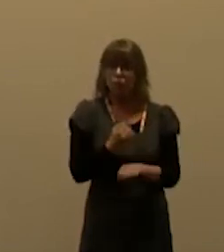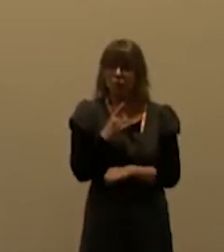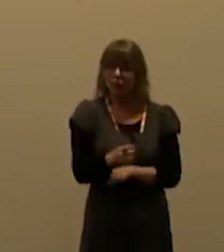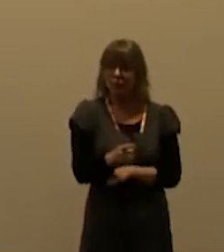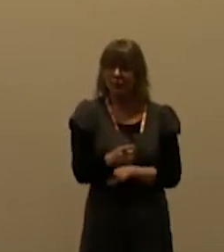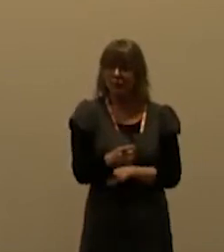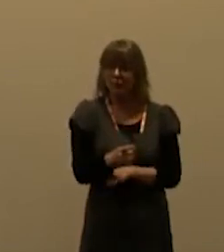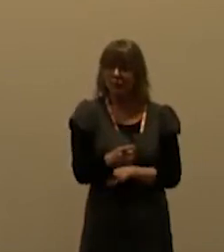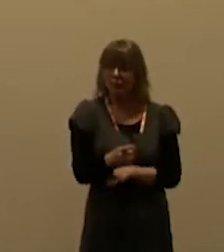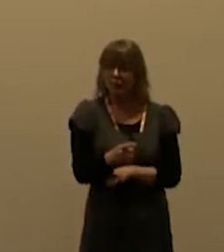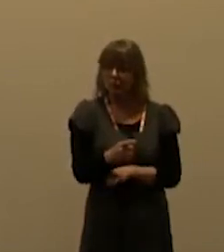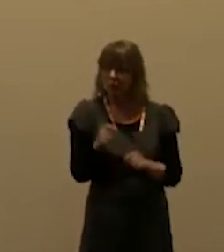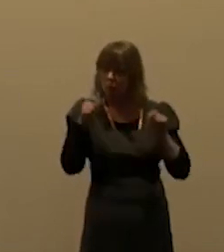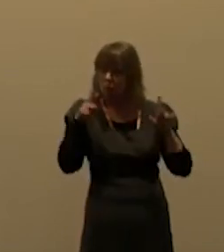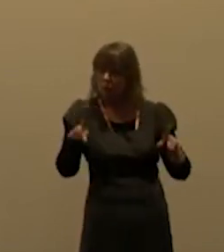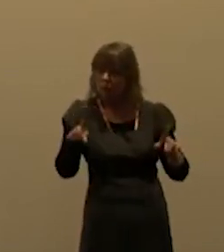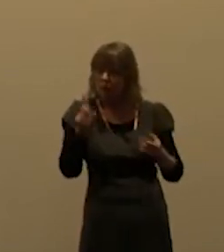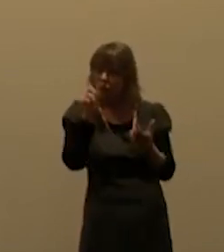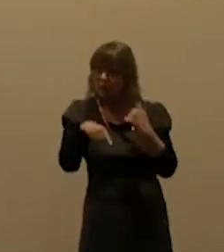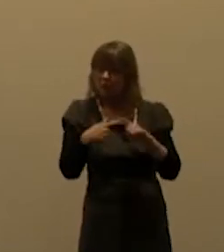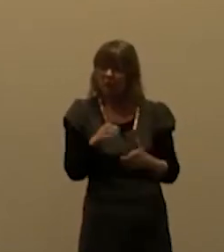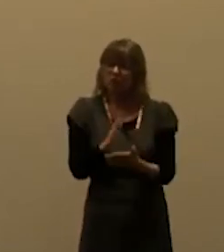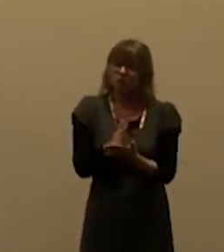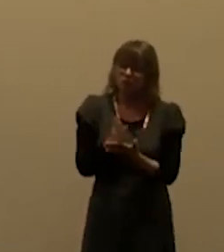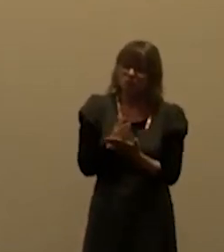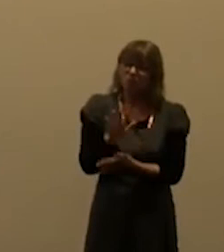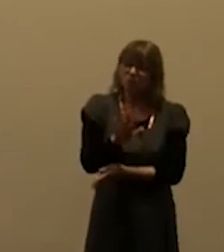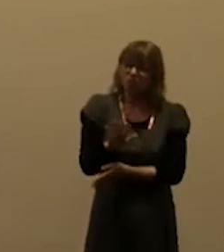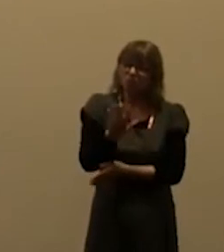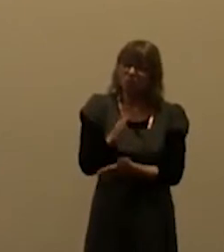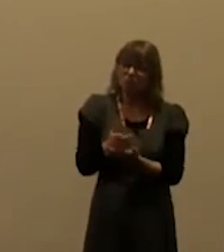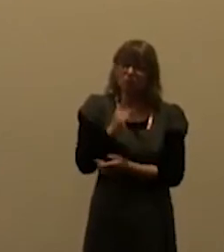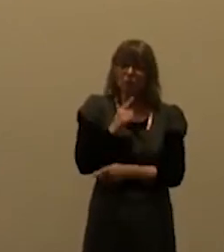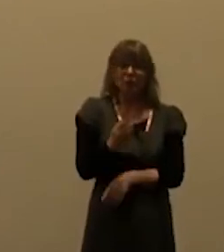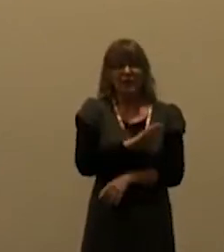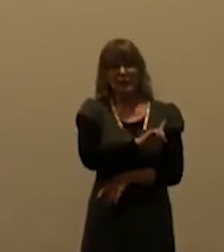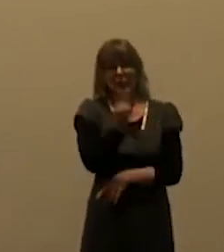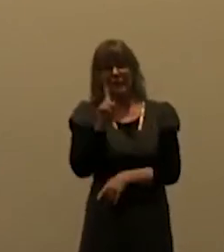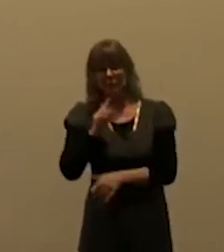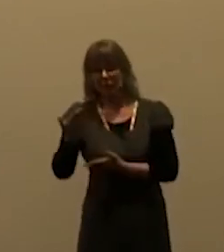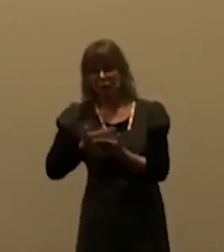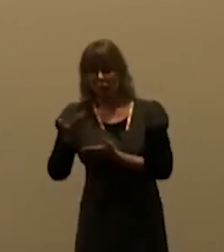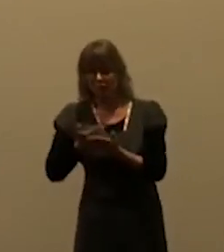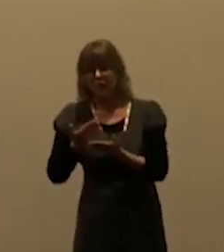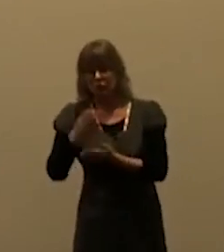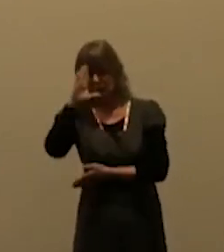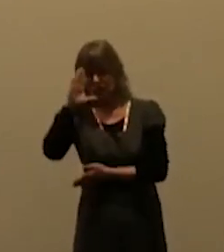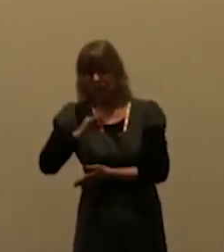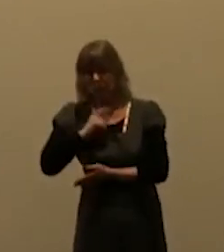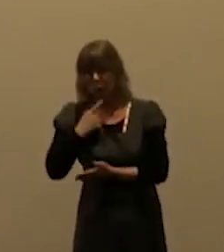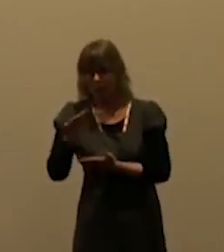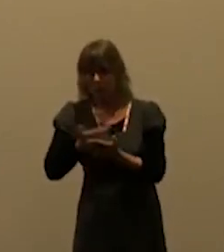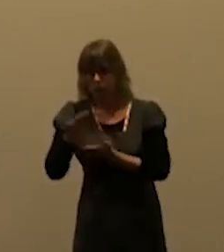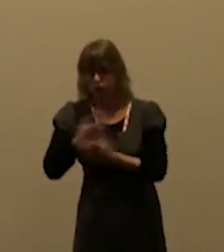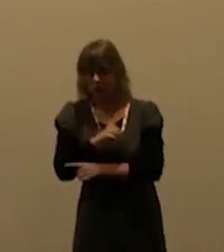Sorry, is that all right? Yeah. You can always come speak to me afterwards. That's no bother. And I'll probably talk you through what I'm